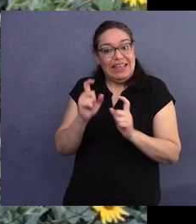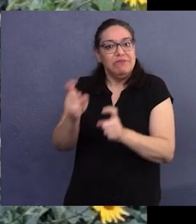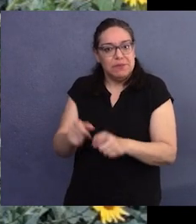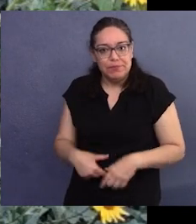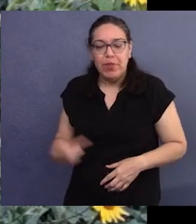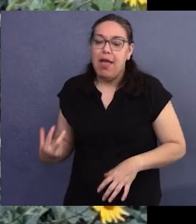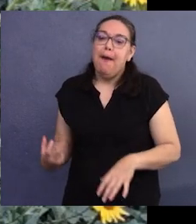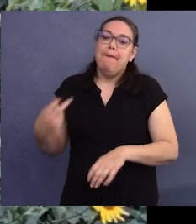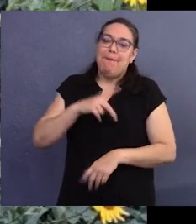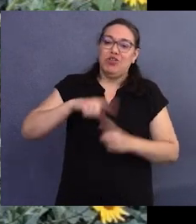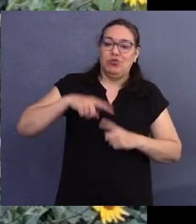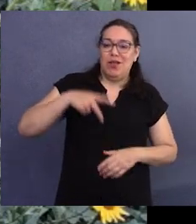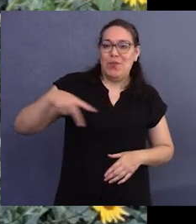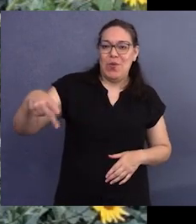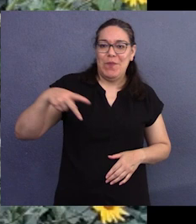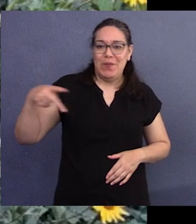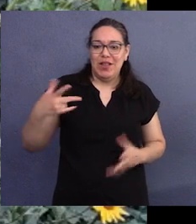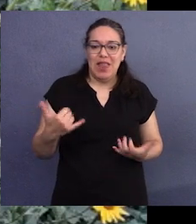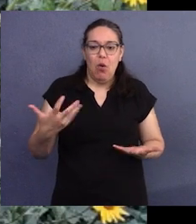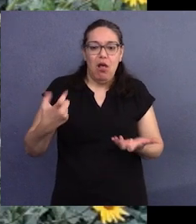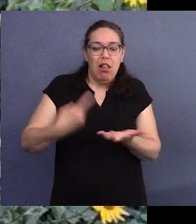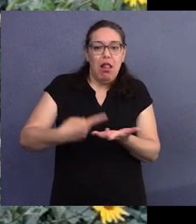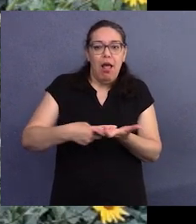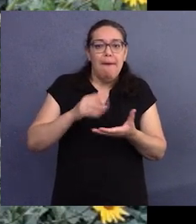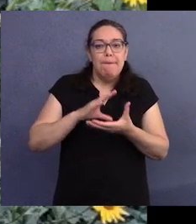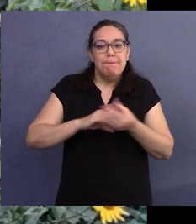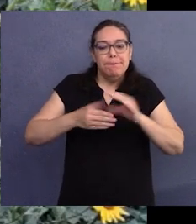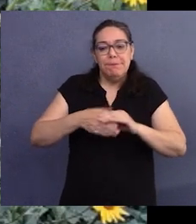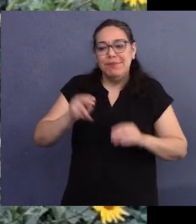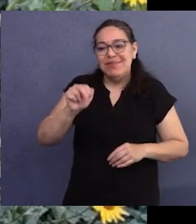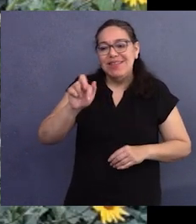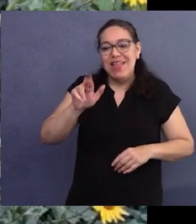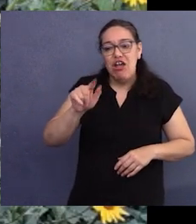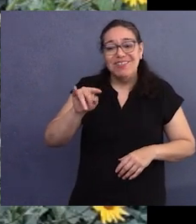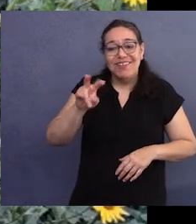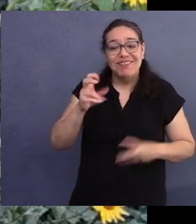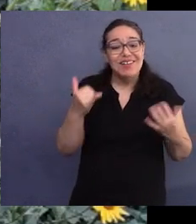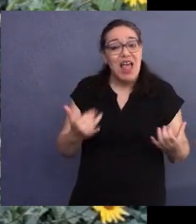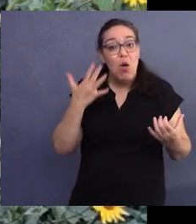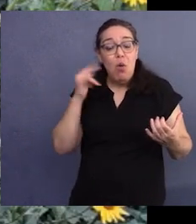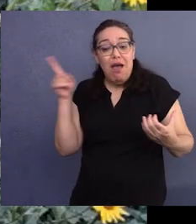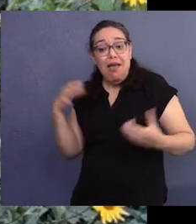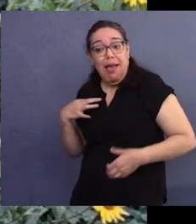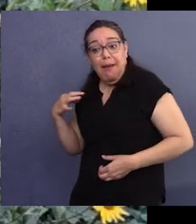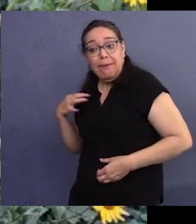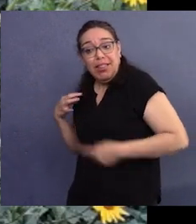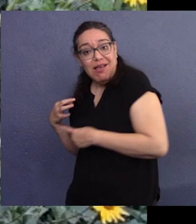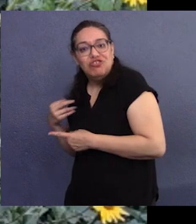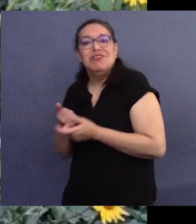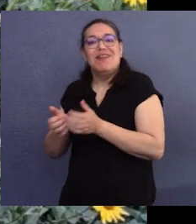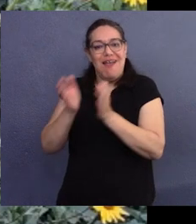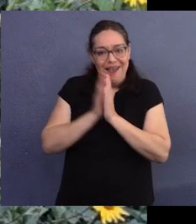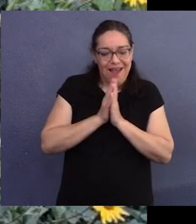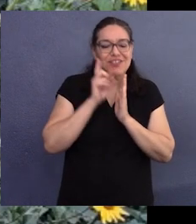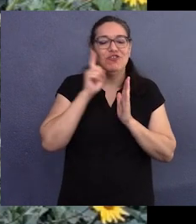go back to the PowerPoint because I want to talk about budget narratives now, because in the application, it asks you to do a budget